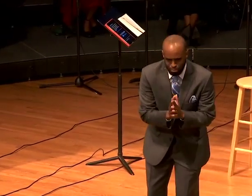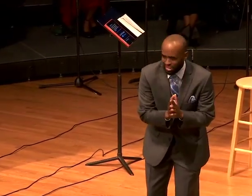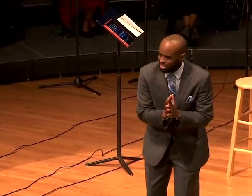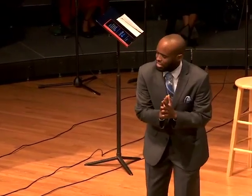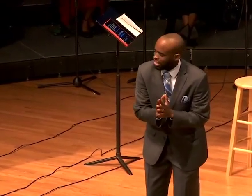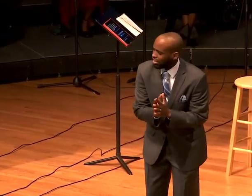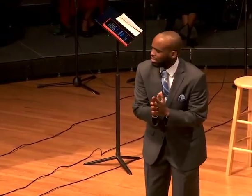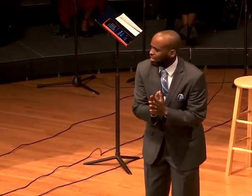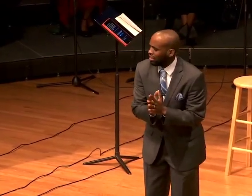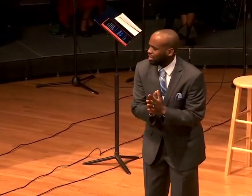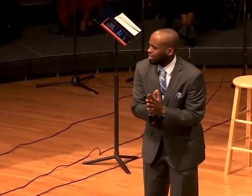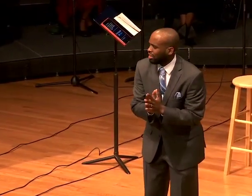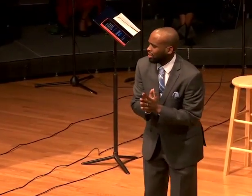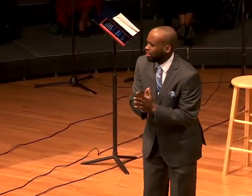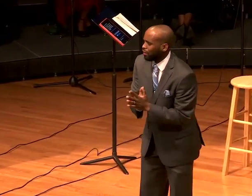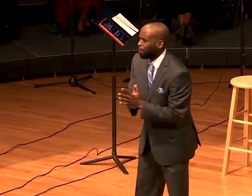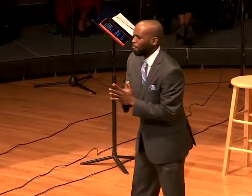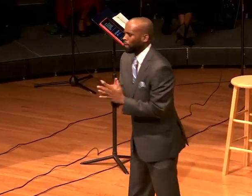infrequently be seen